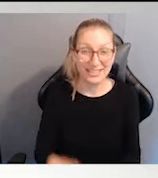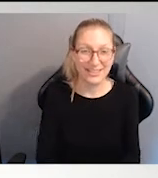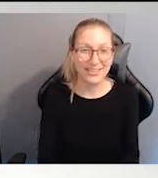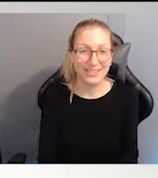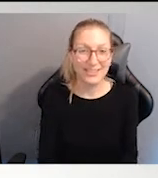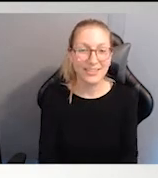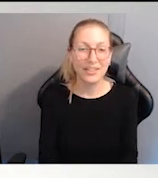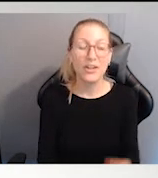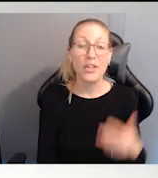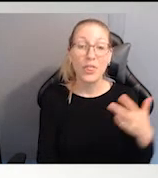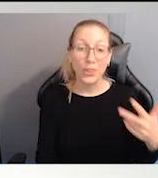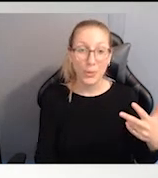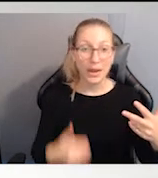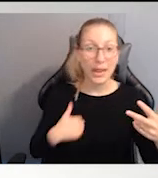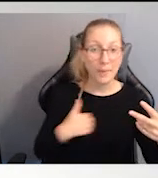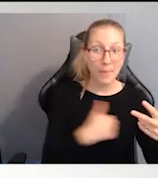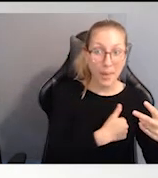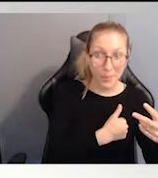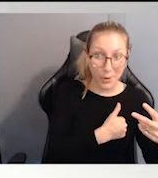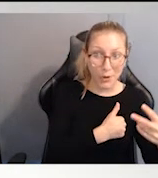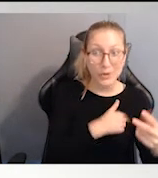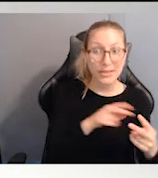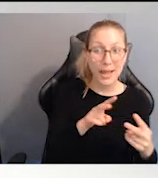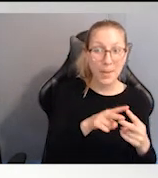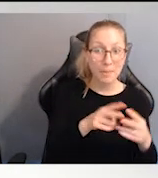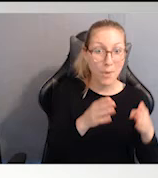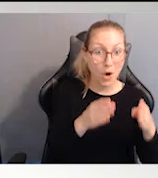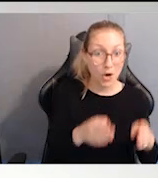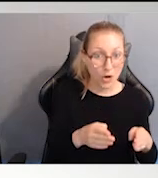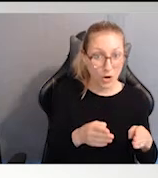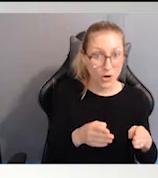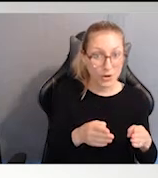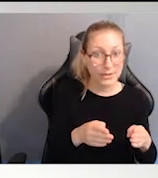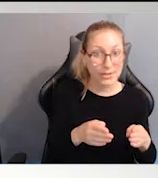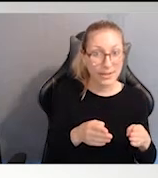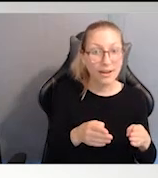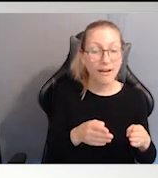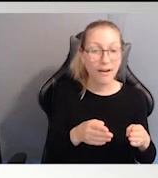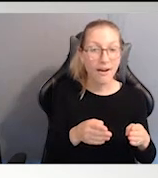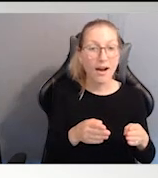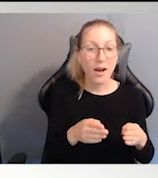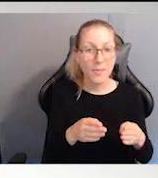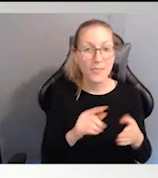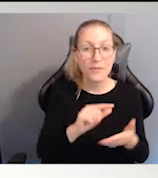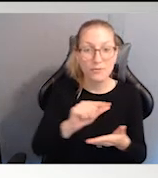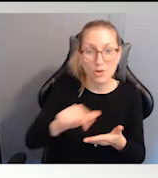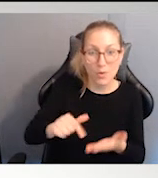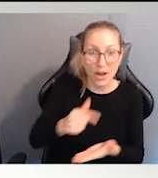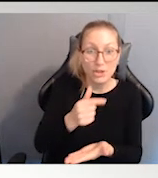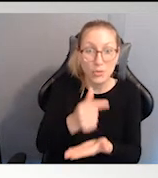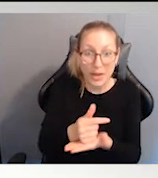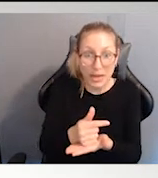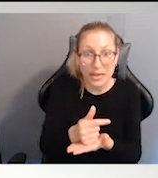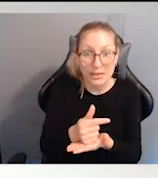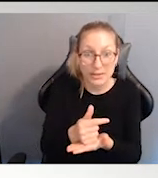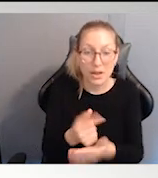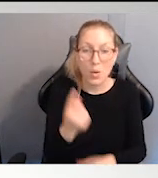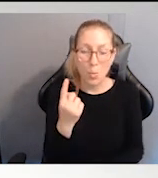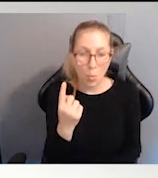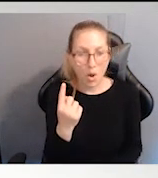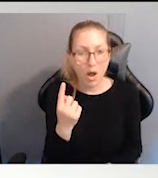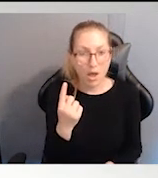3 members and partners are partners in policymaking graduates, and 1 currently attending, so